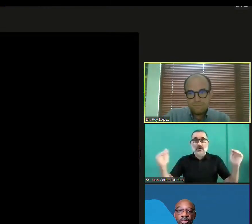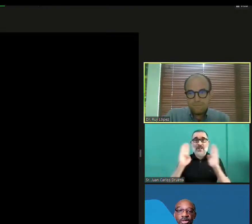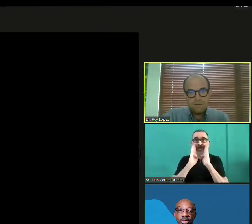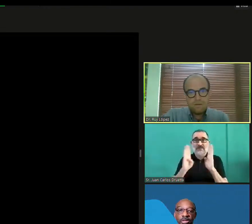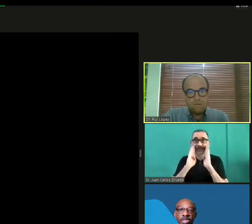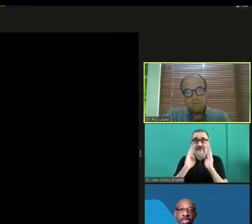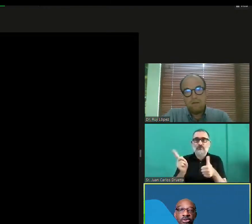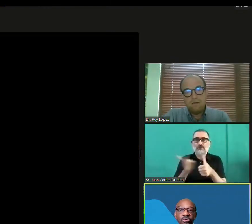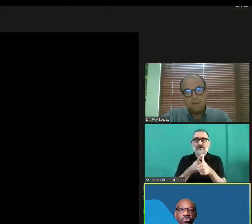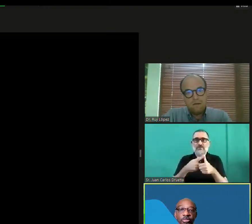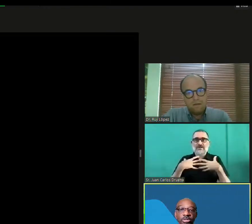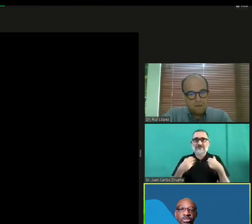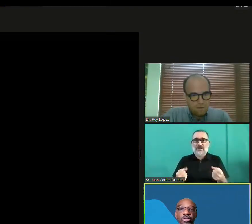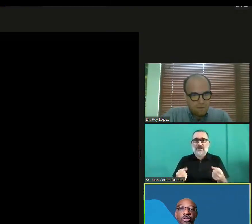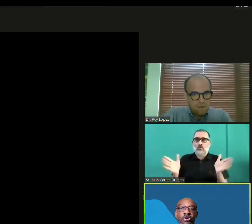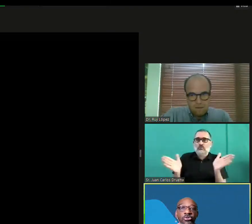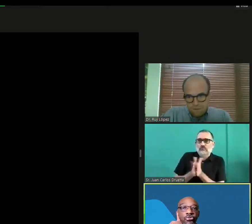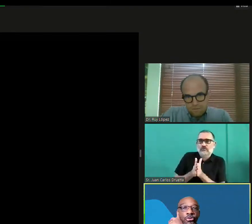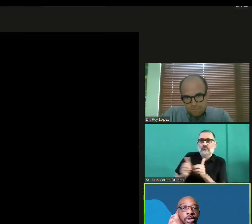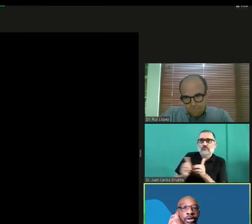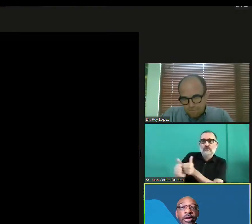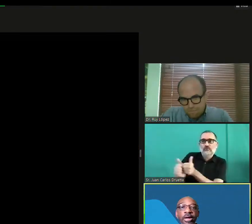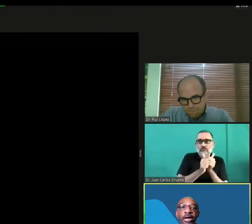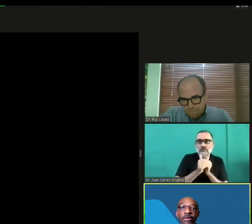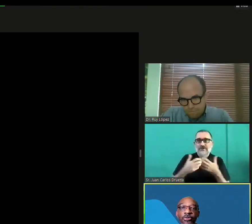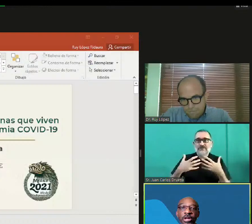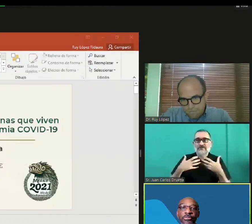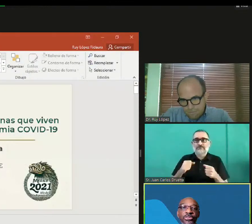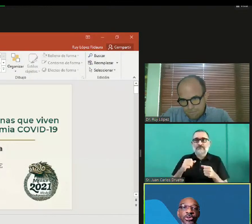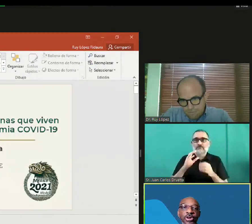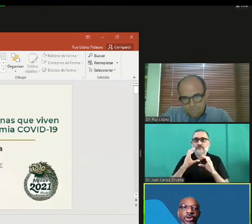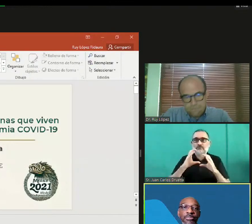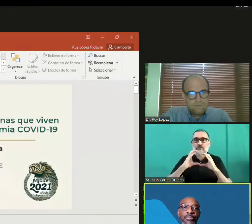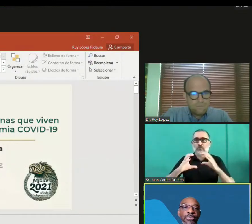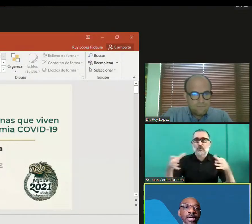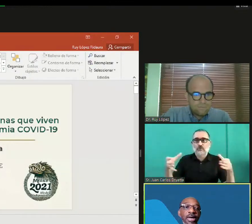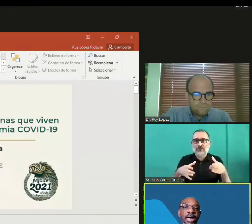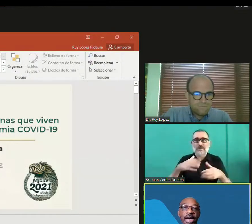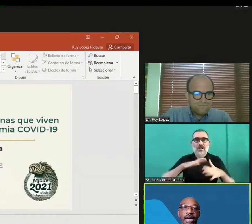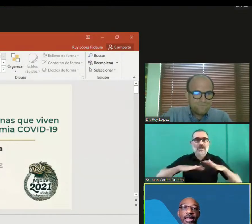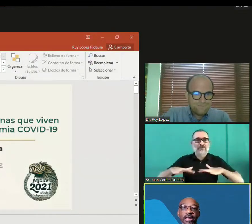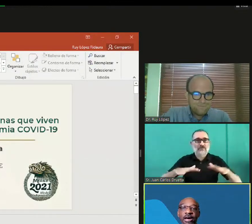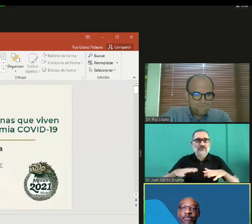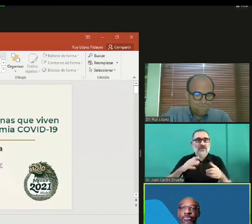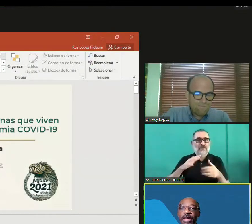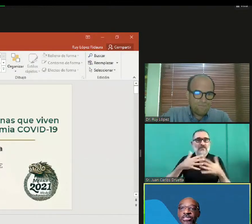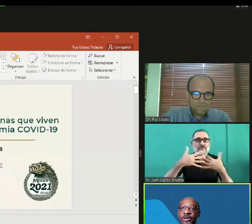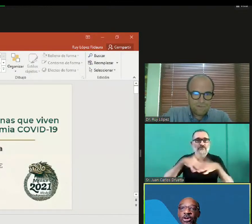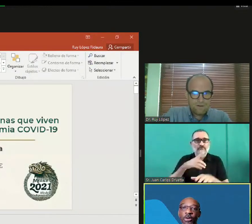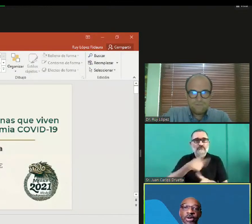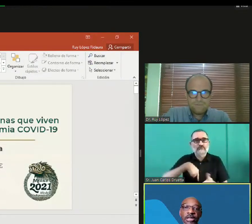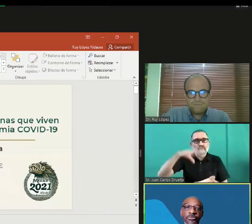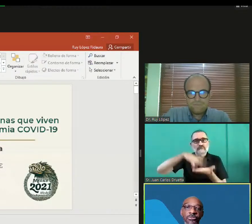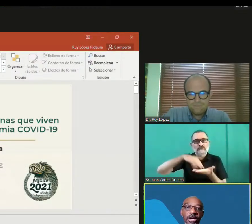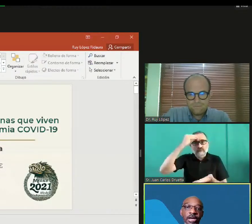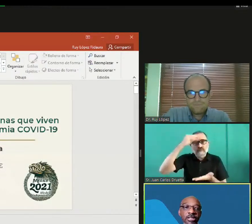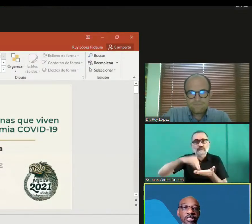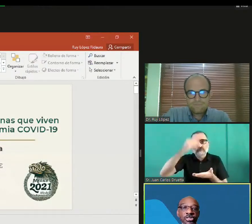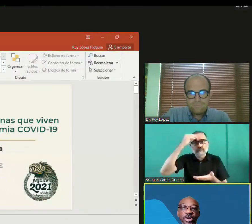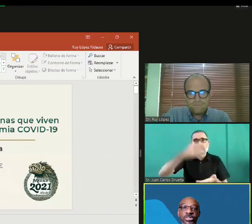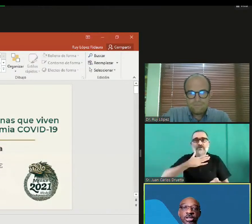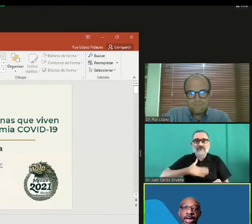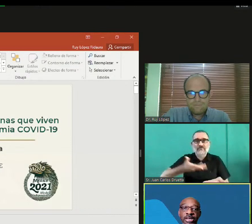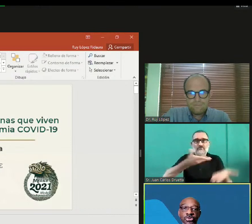much. Thank you so much, Dr. Rui. Really appreciate your help. And thanks for a very comprehensive look